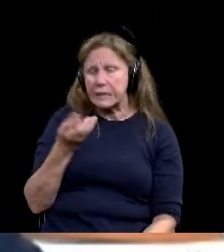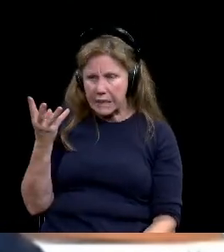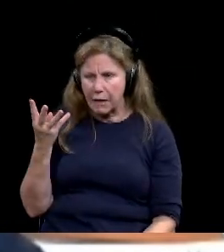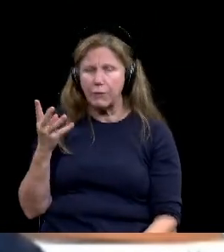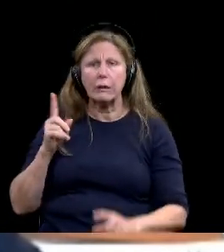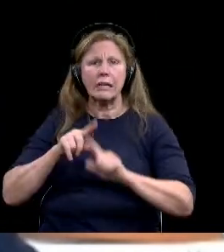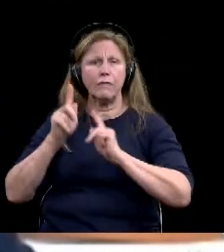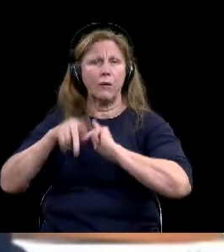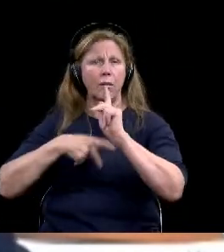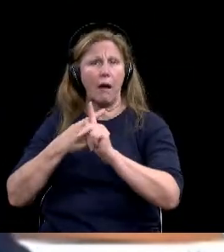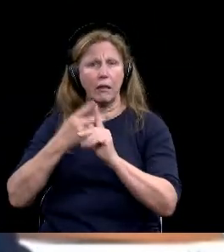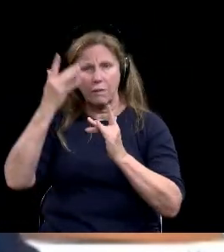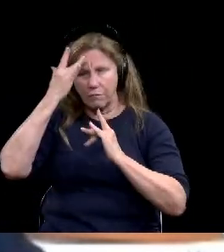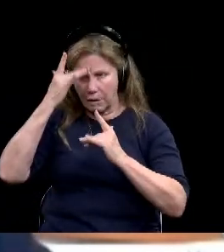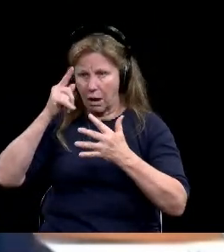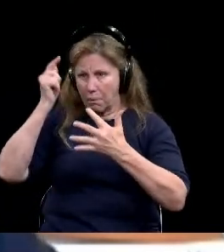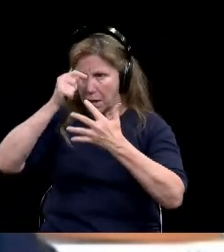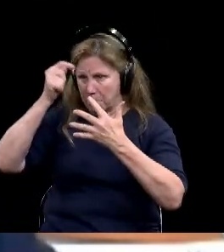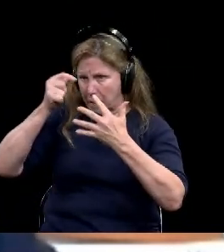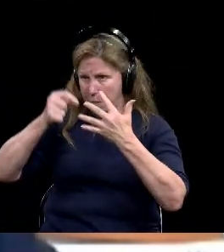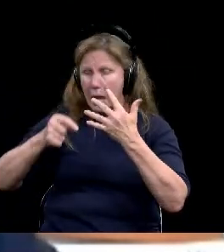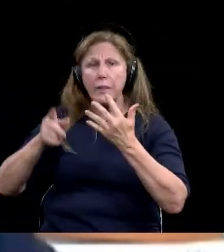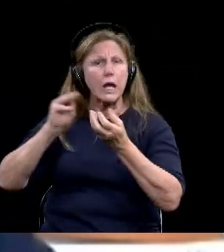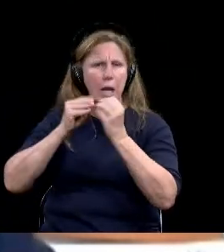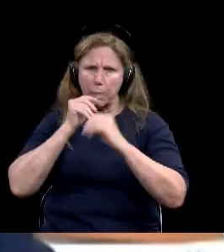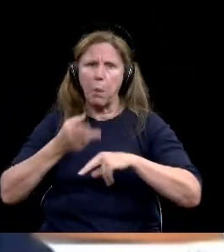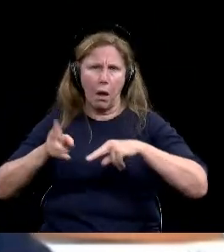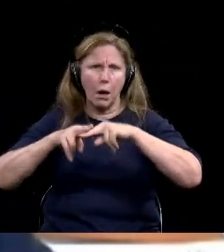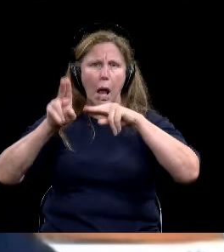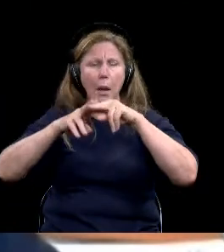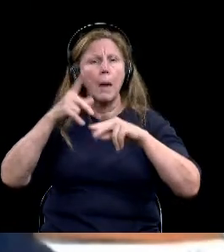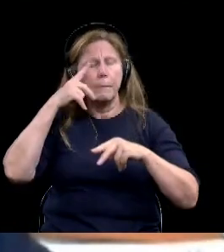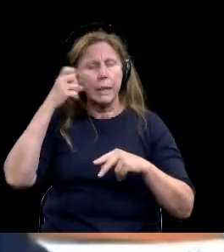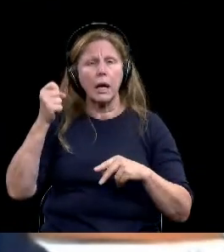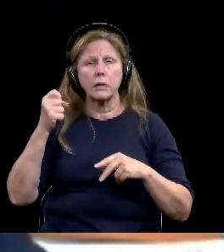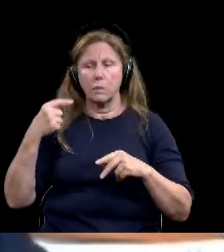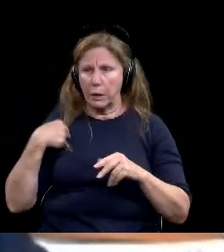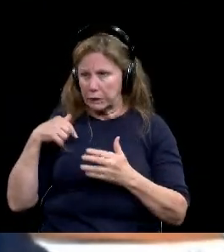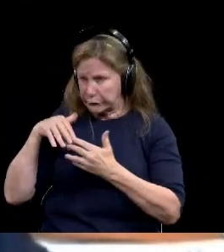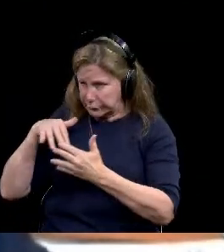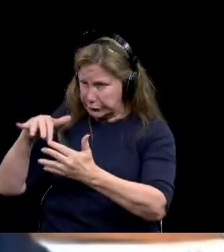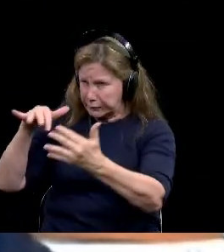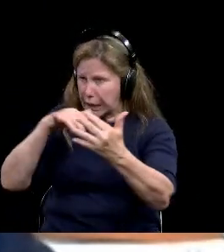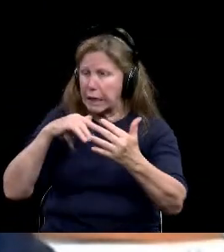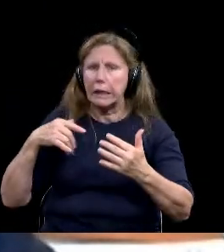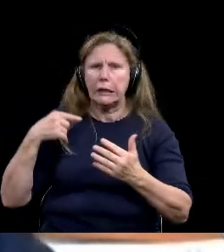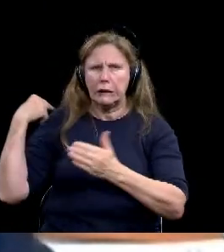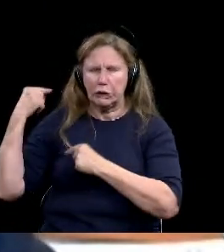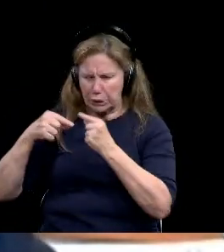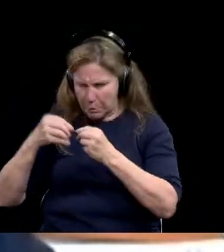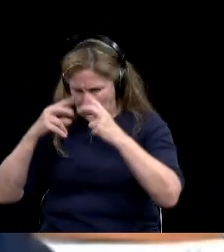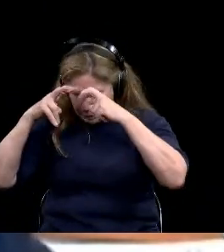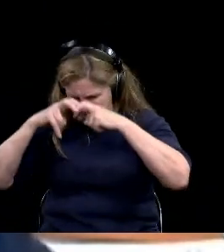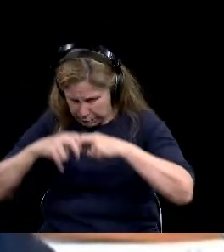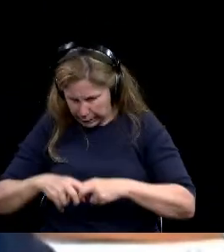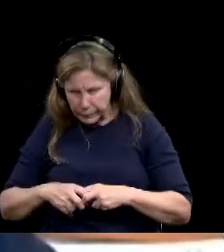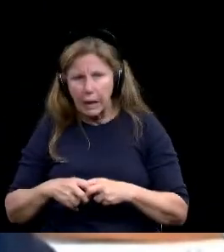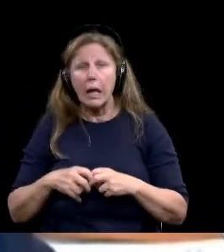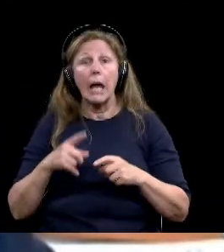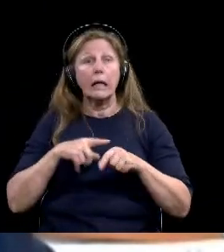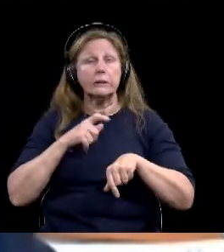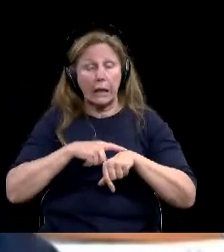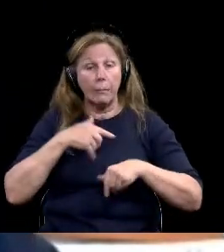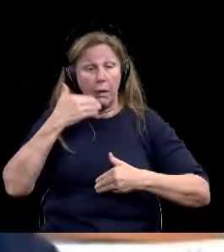out into the months and years, the variants are just going to keep on increasing. What happens when variants come through? They